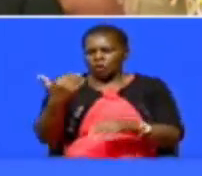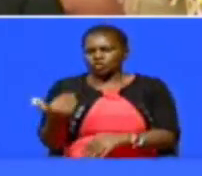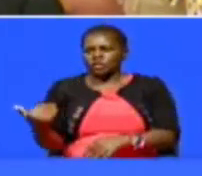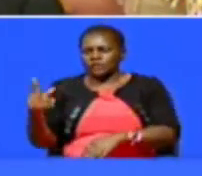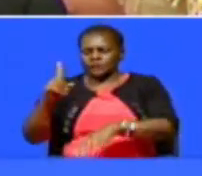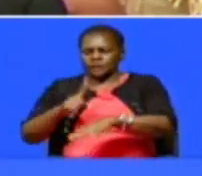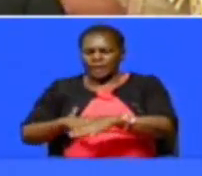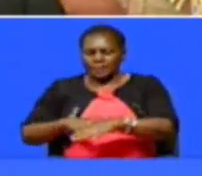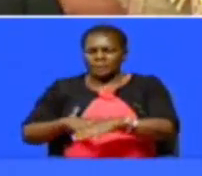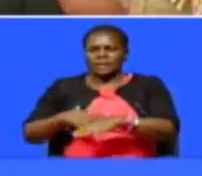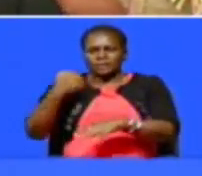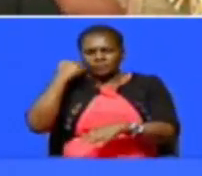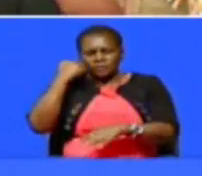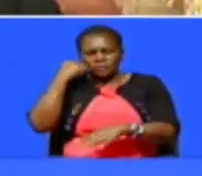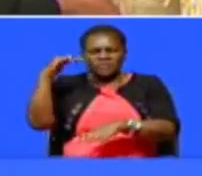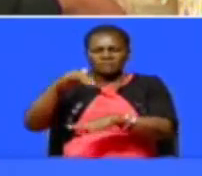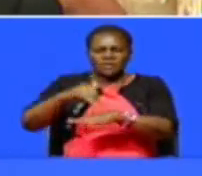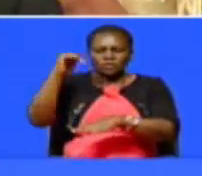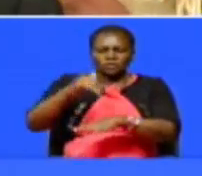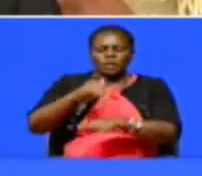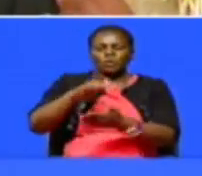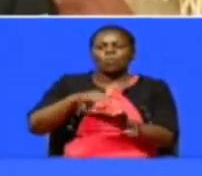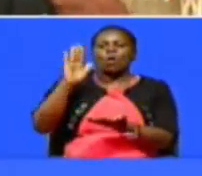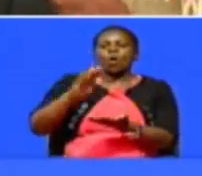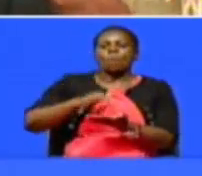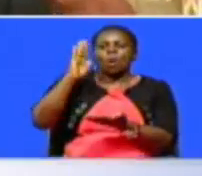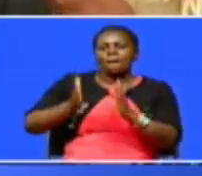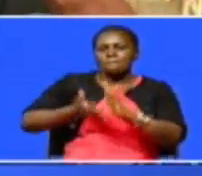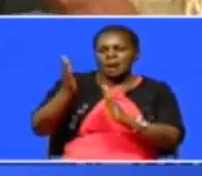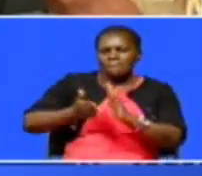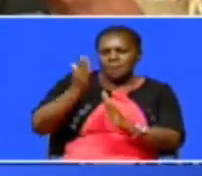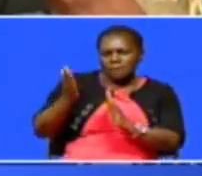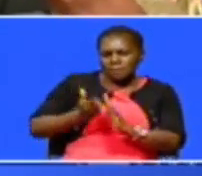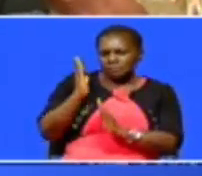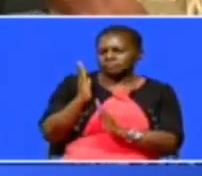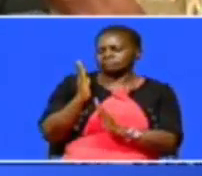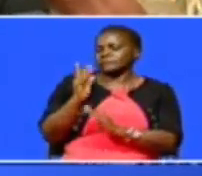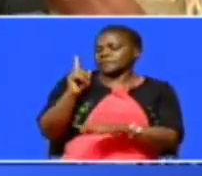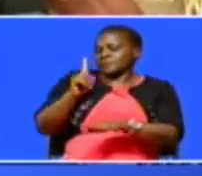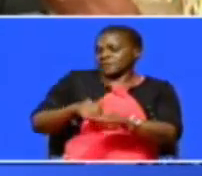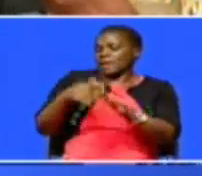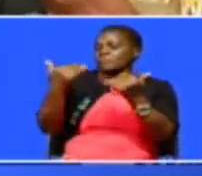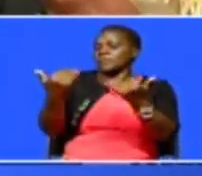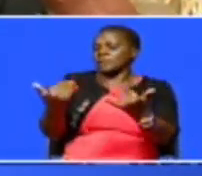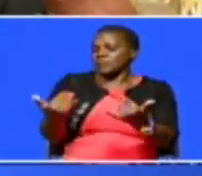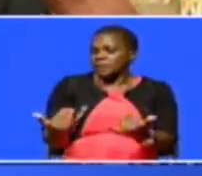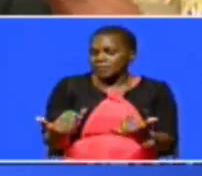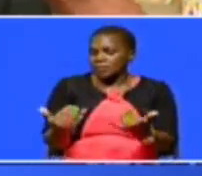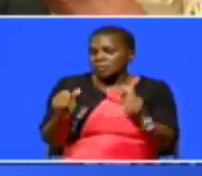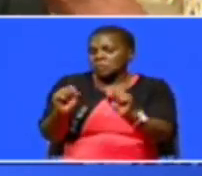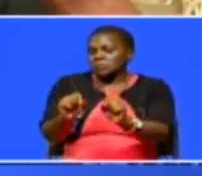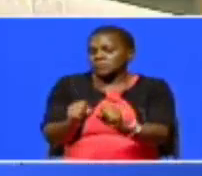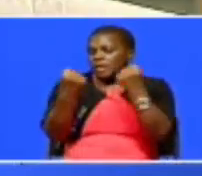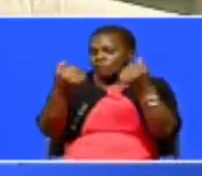at a time when the number of cases that we are reporting is rapidly increasing. So this is a time when it's probably not safe to